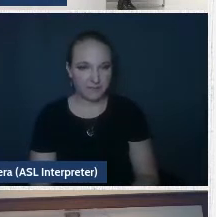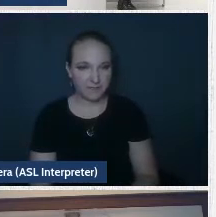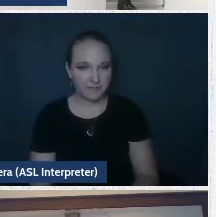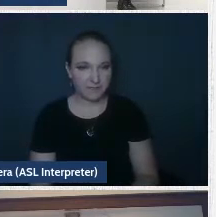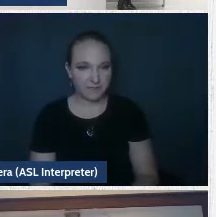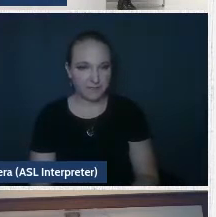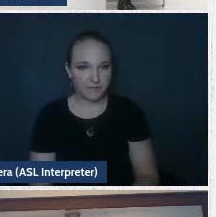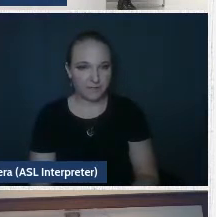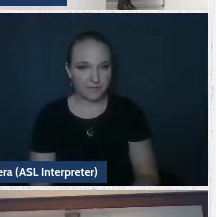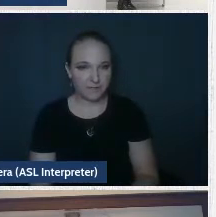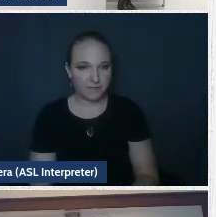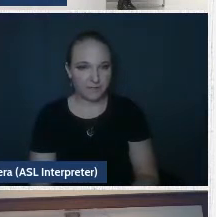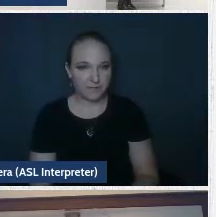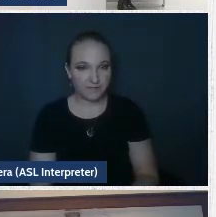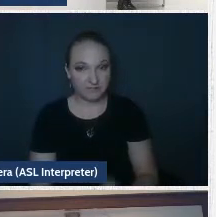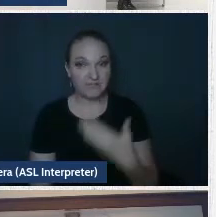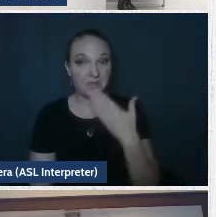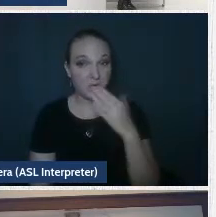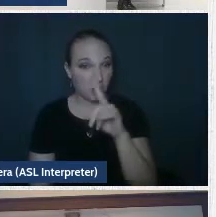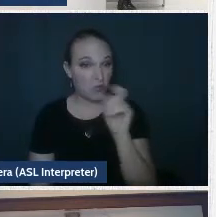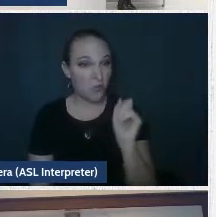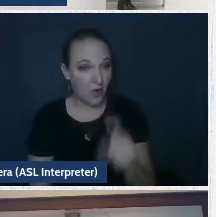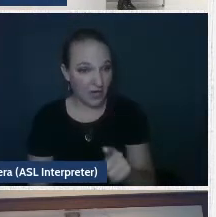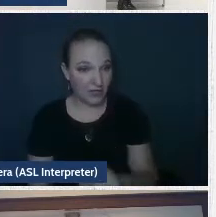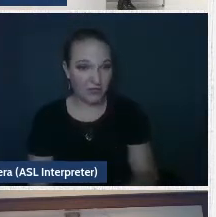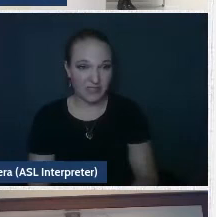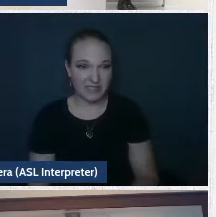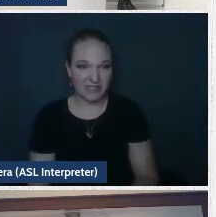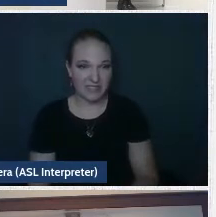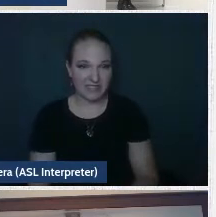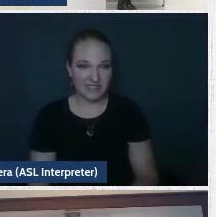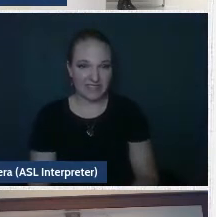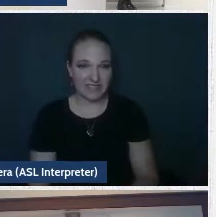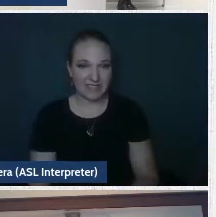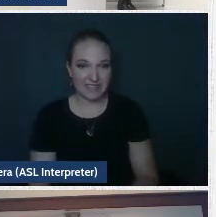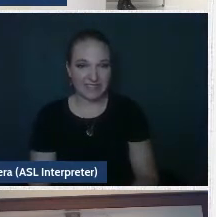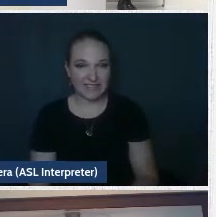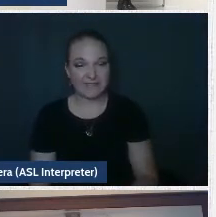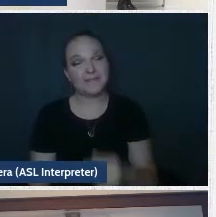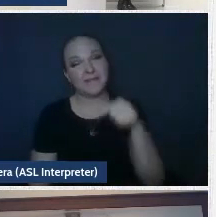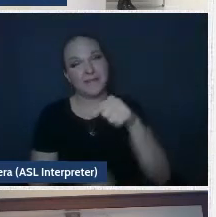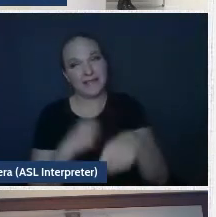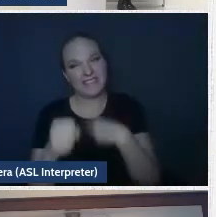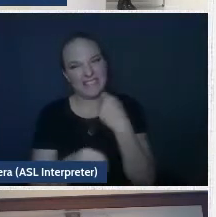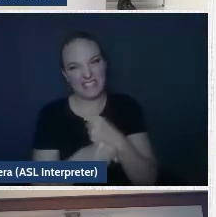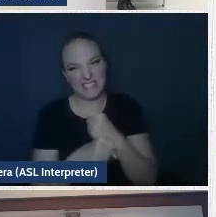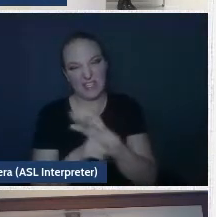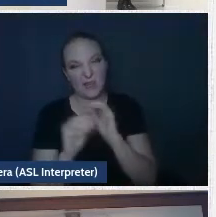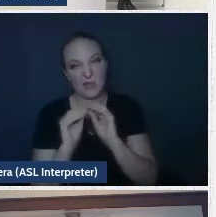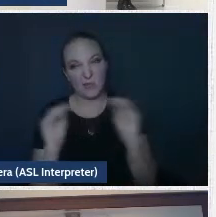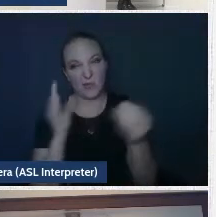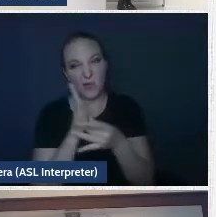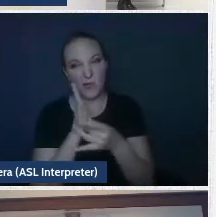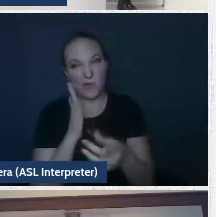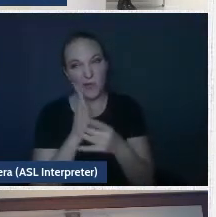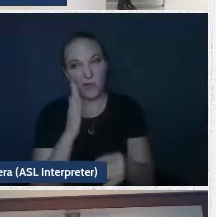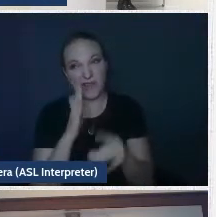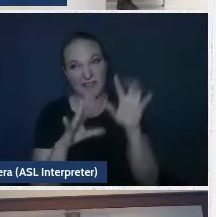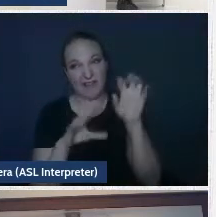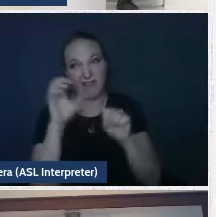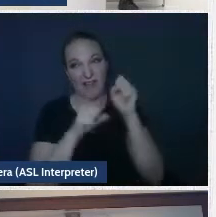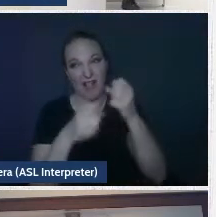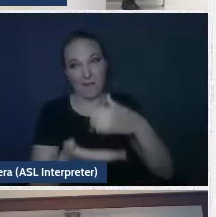I guess the years are, I guess they missed out on the grease pole climb this year, correct? 2 years in a row, no